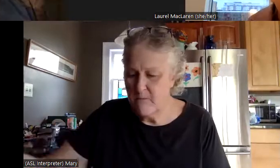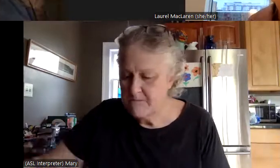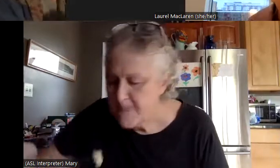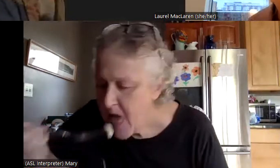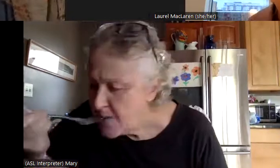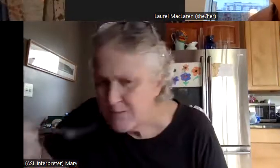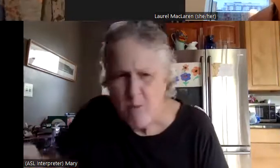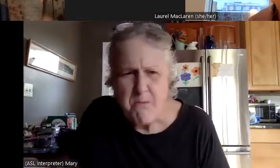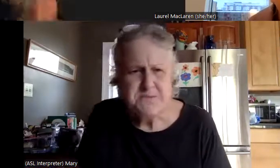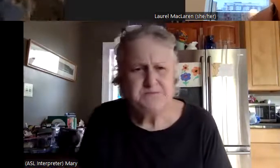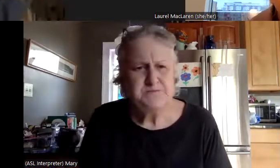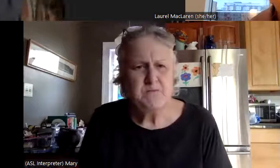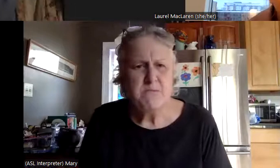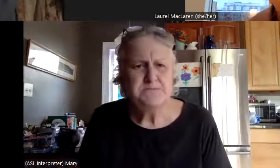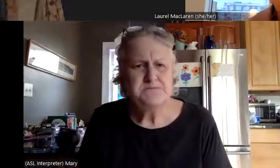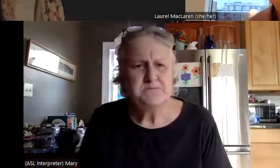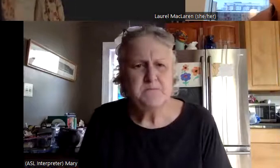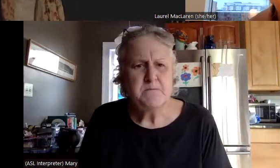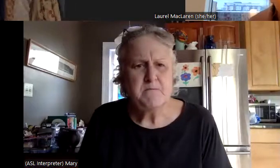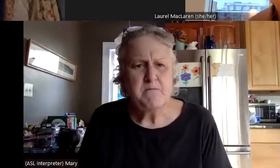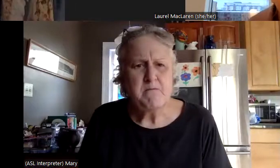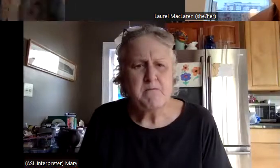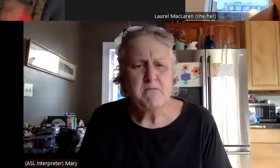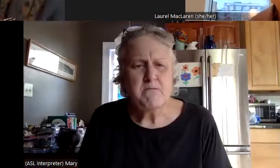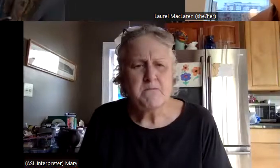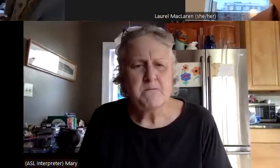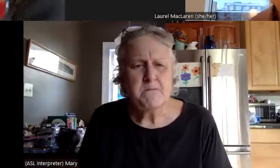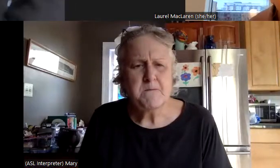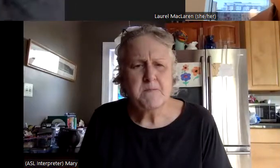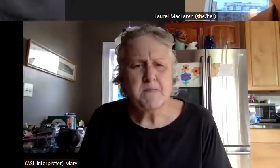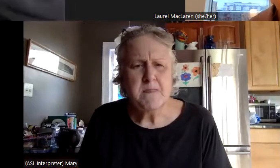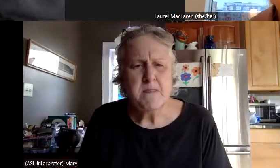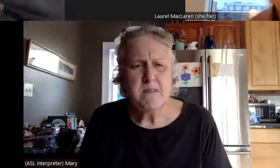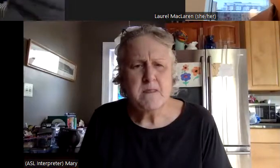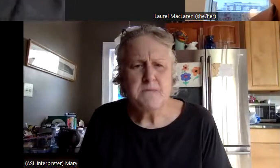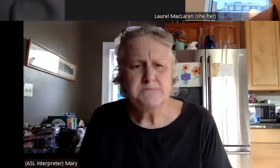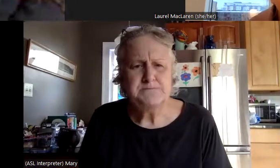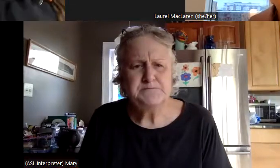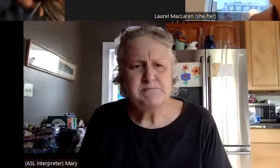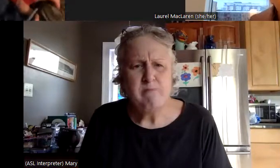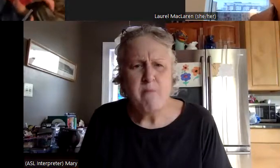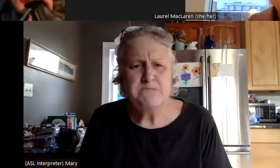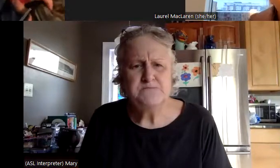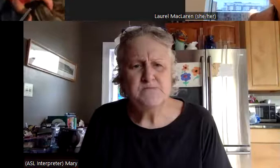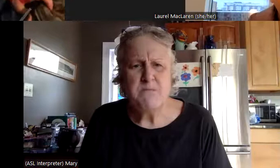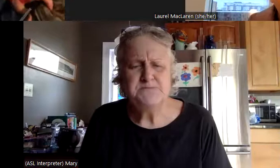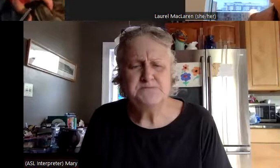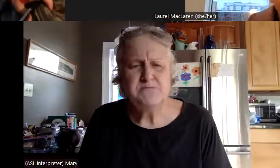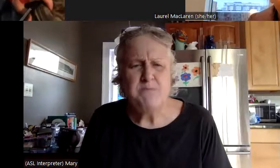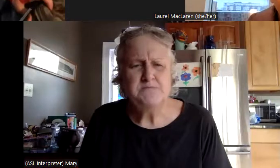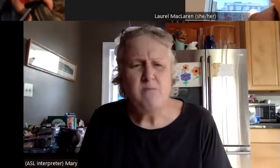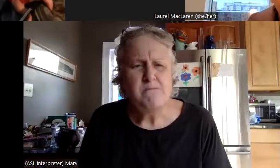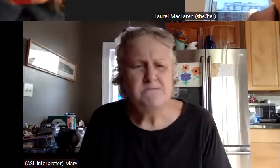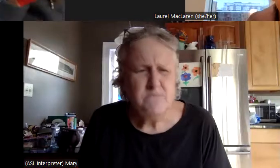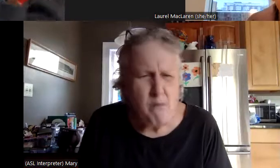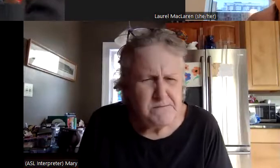chart. And boy, I got stabbed in the neck with some, I don't know, can you see the bandages or are they clear? I don't know what Oh they my